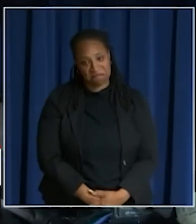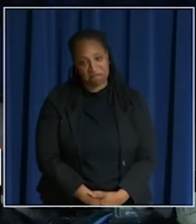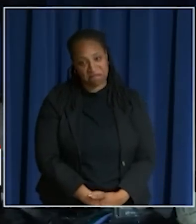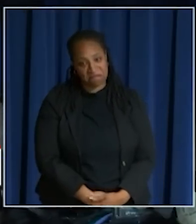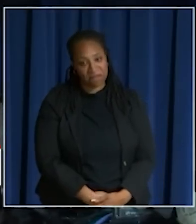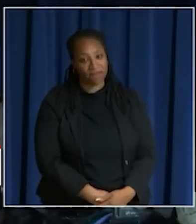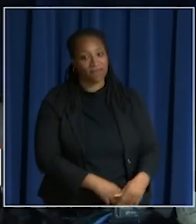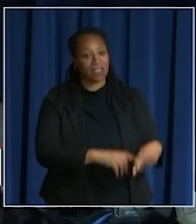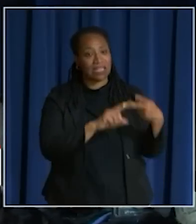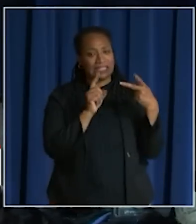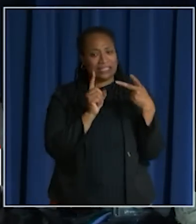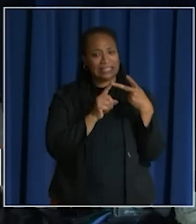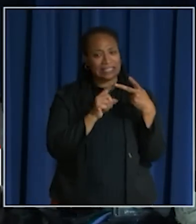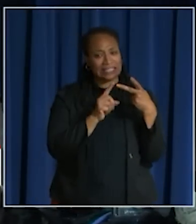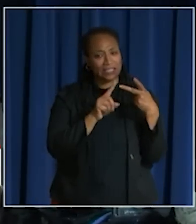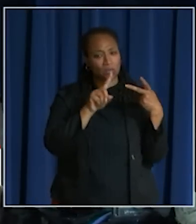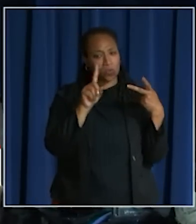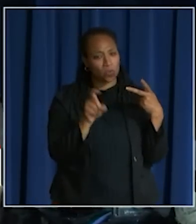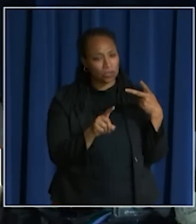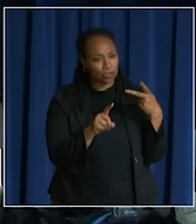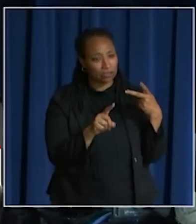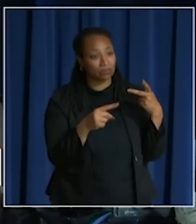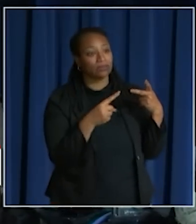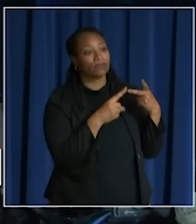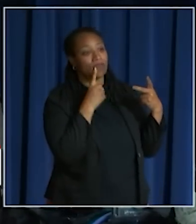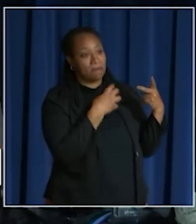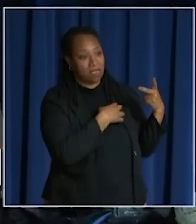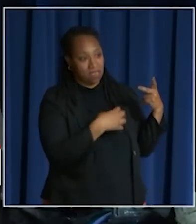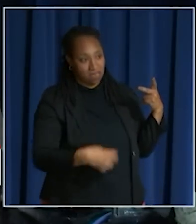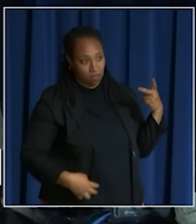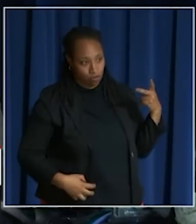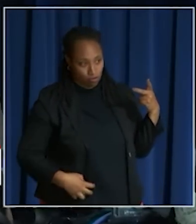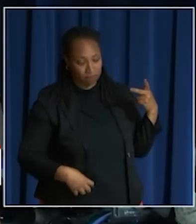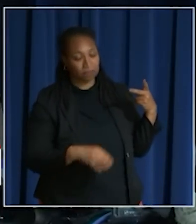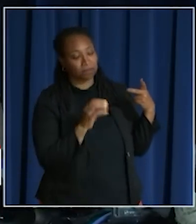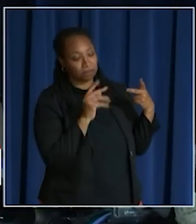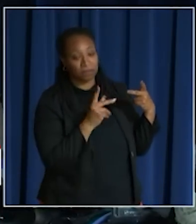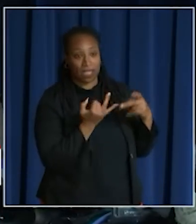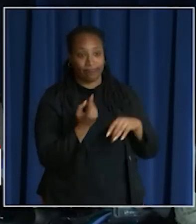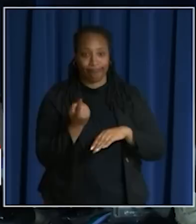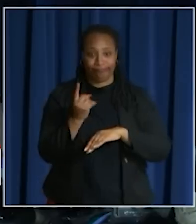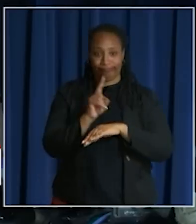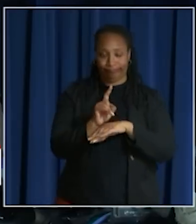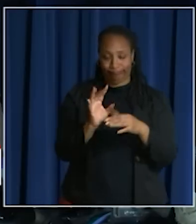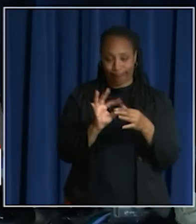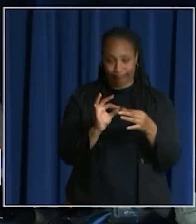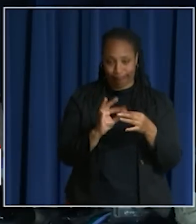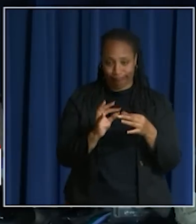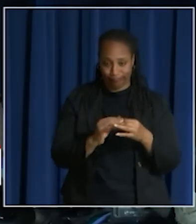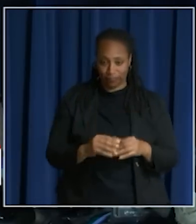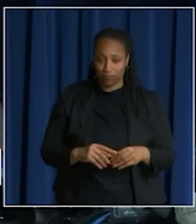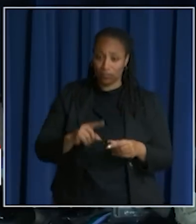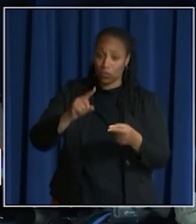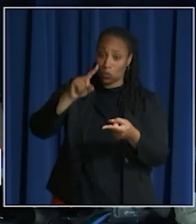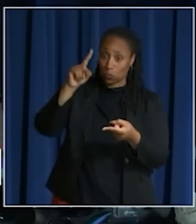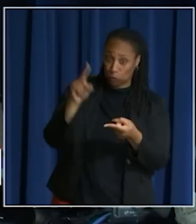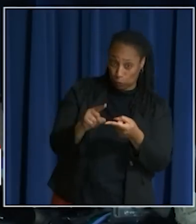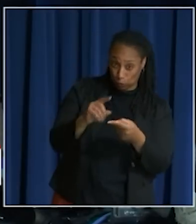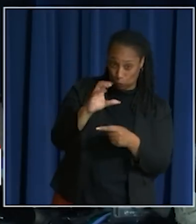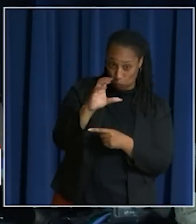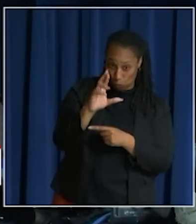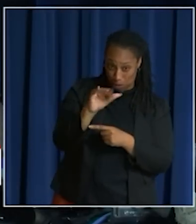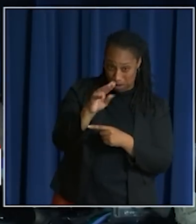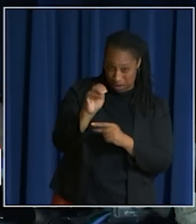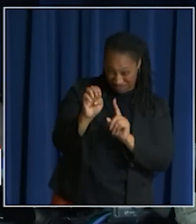federalize crimes that youth commit? Because we keep hearing that from the U.S. Attorney